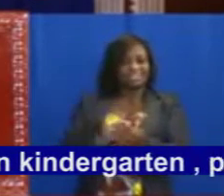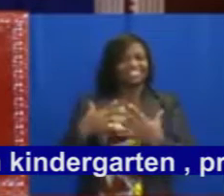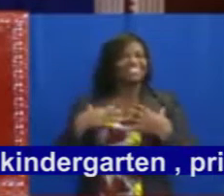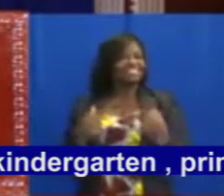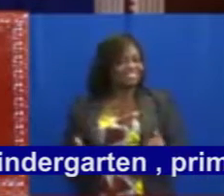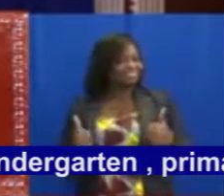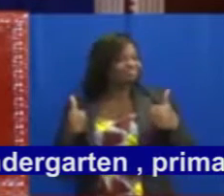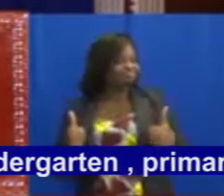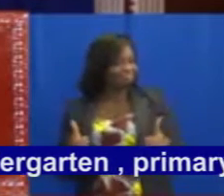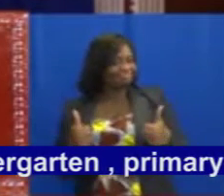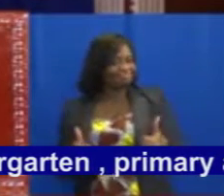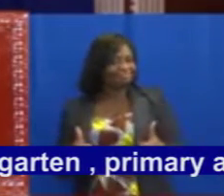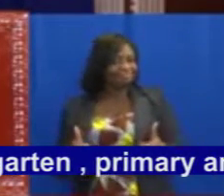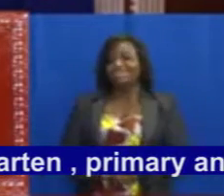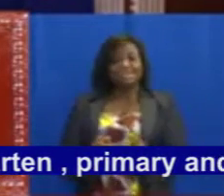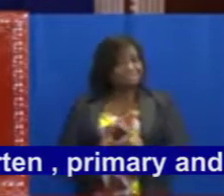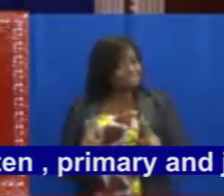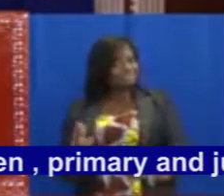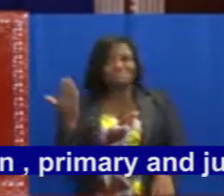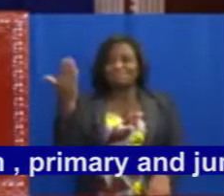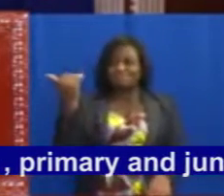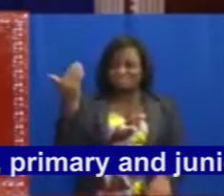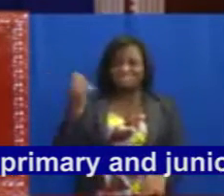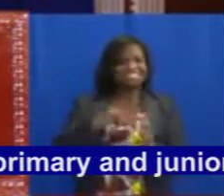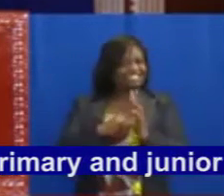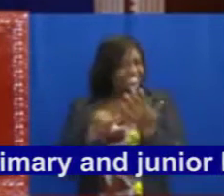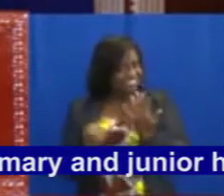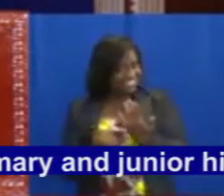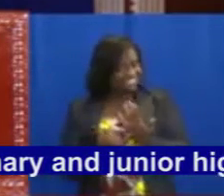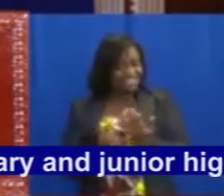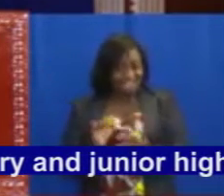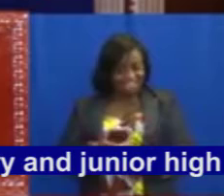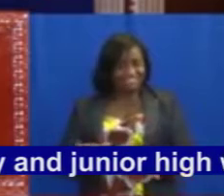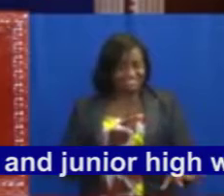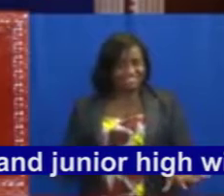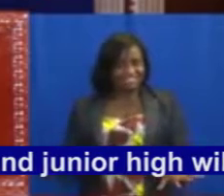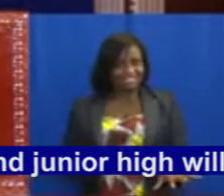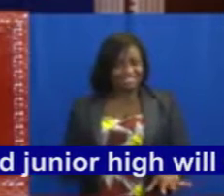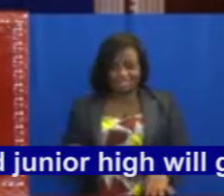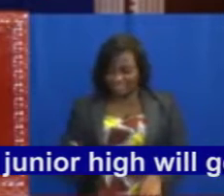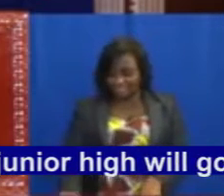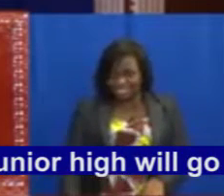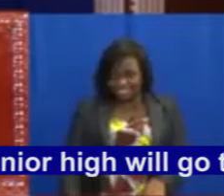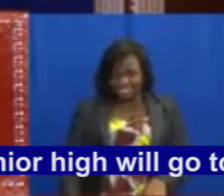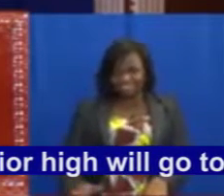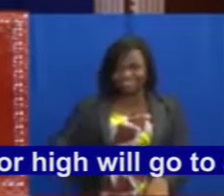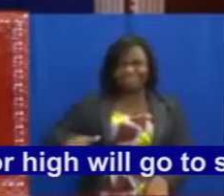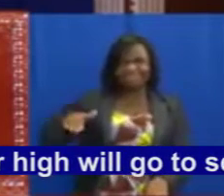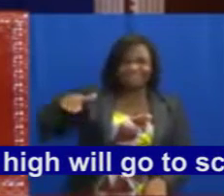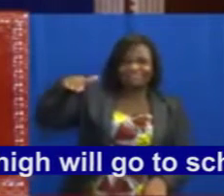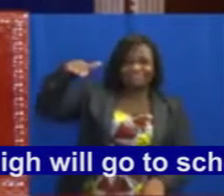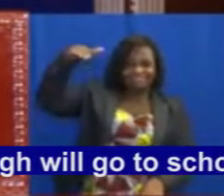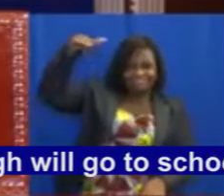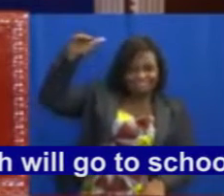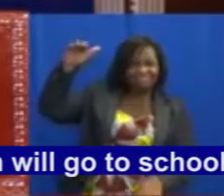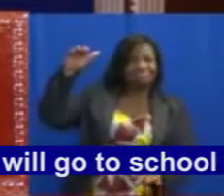active COVID-19 cases awon mine. Ghana man penin dia tudwa se eya dia e school fo a omwo kindergarten primary